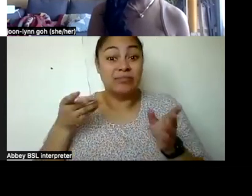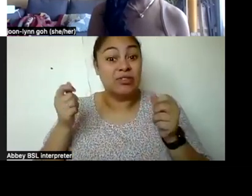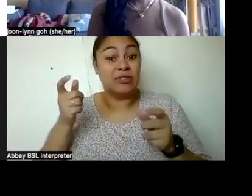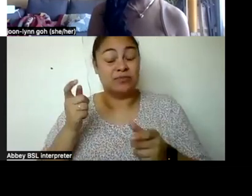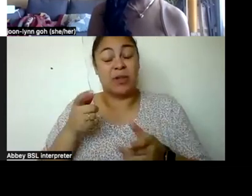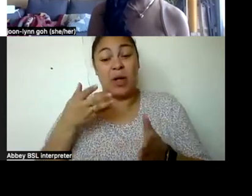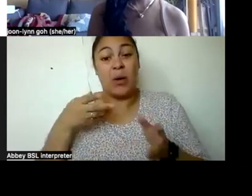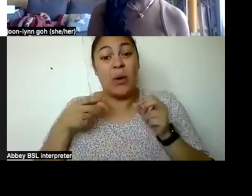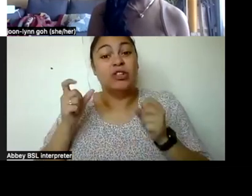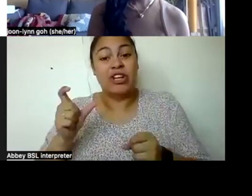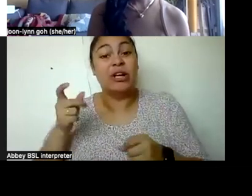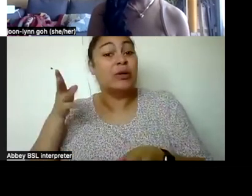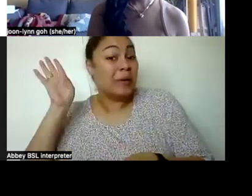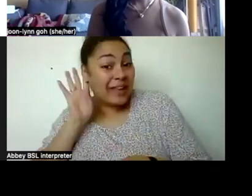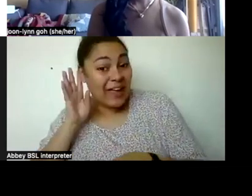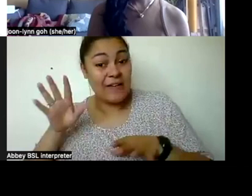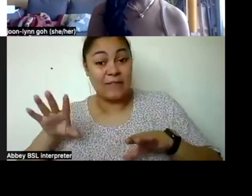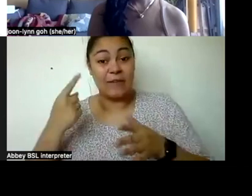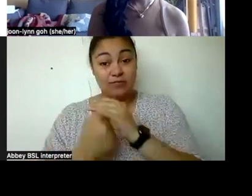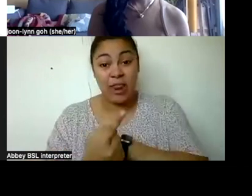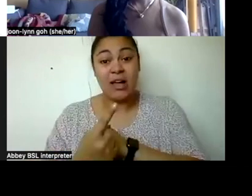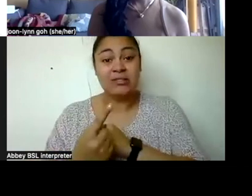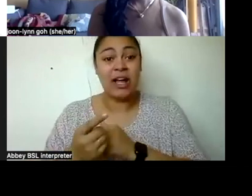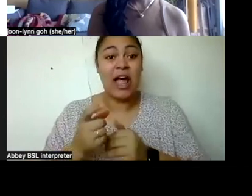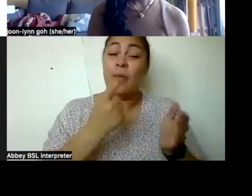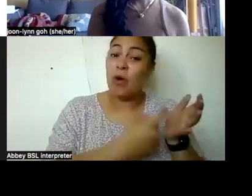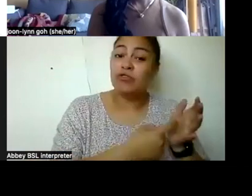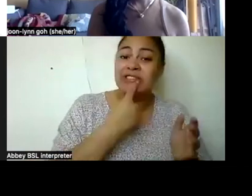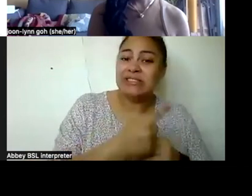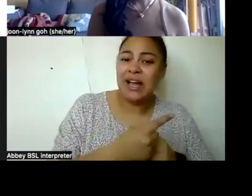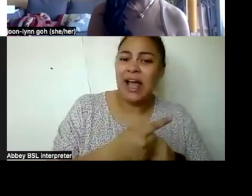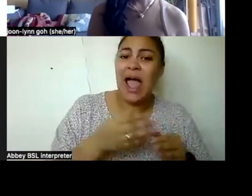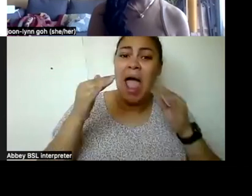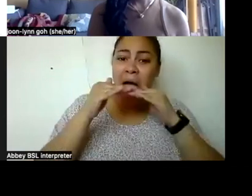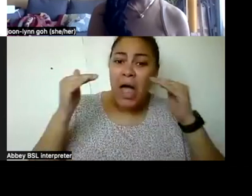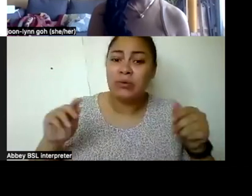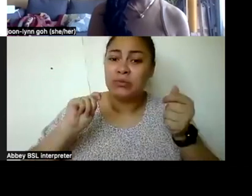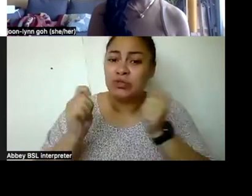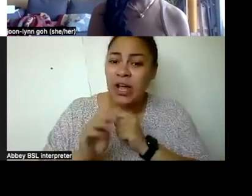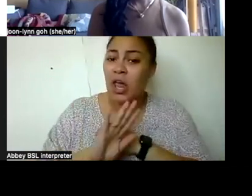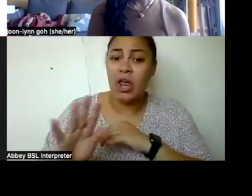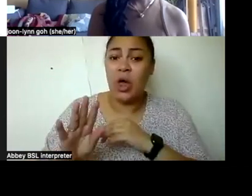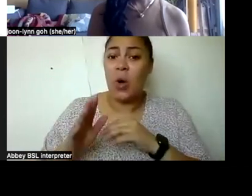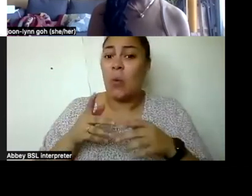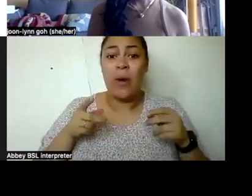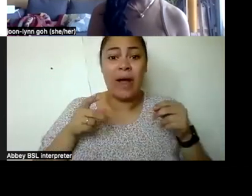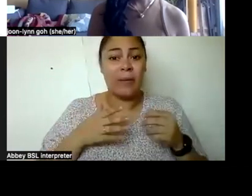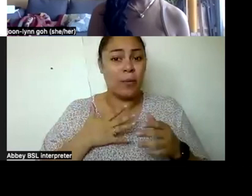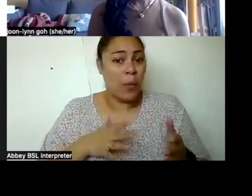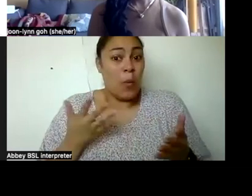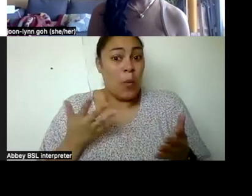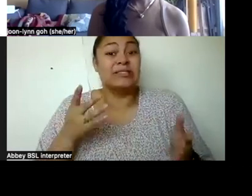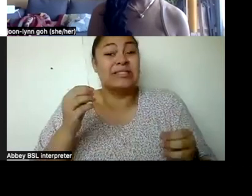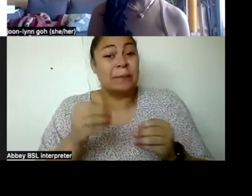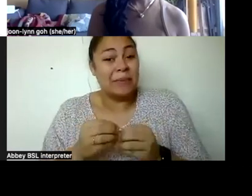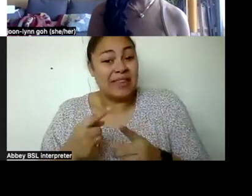freelancers. And to touch on also what Richard said, actually, equitable change is not where we need it to be. It's not where we want it to